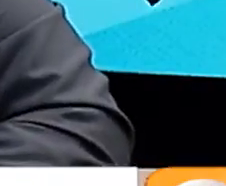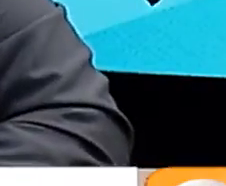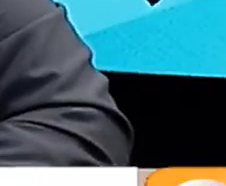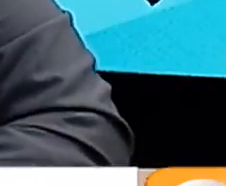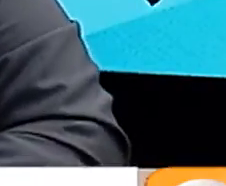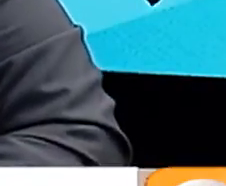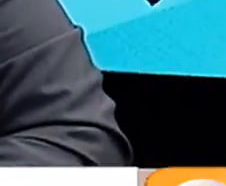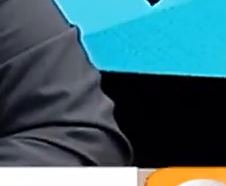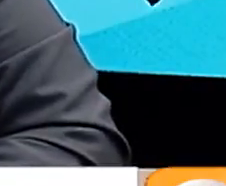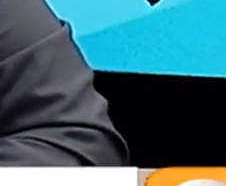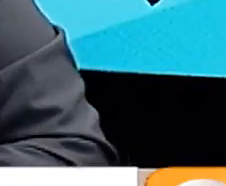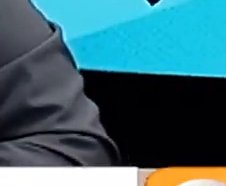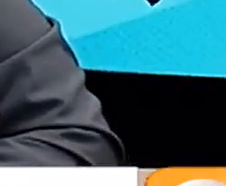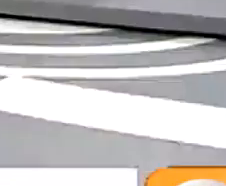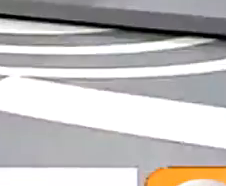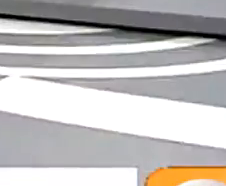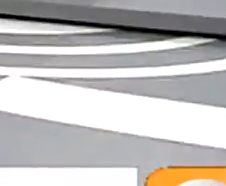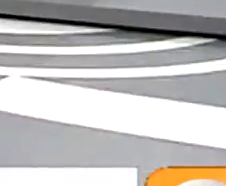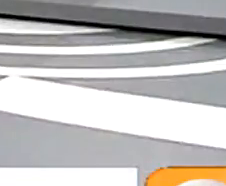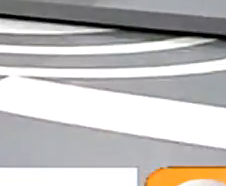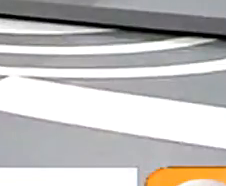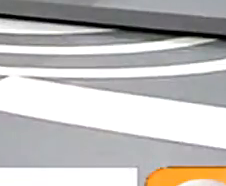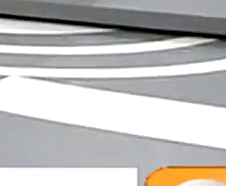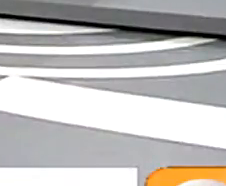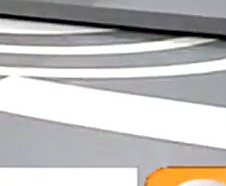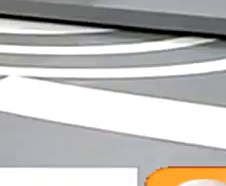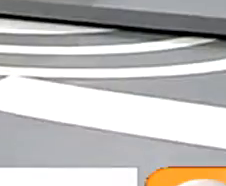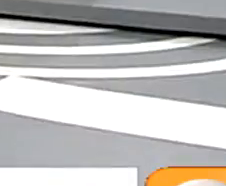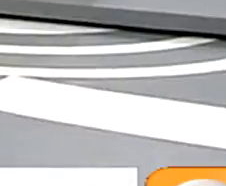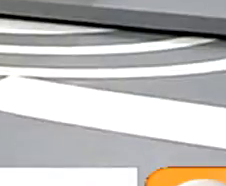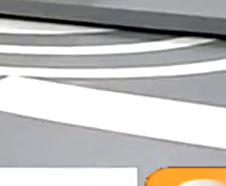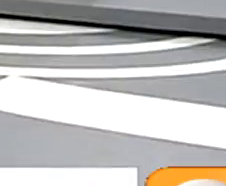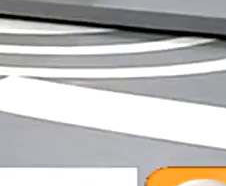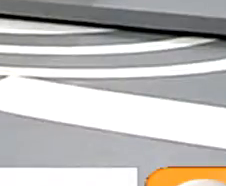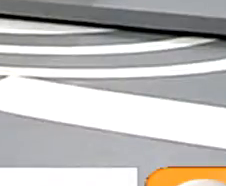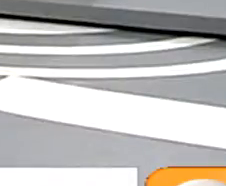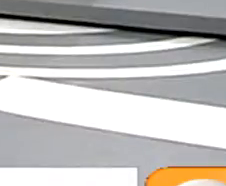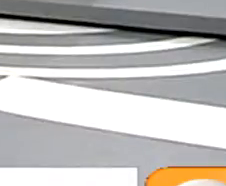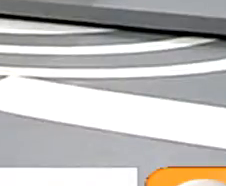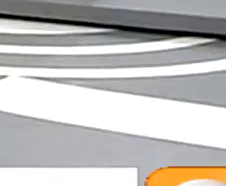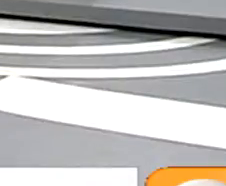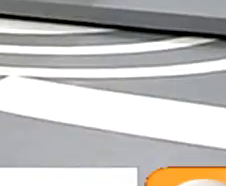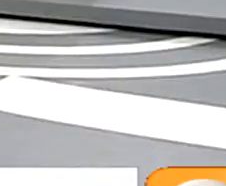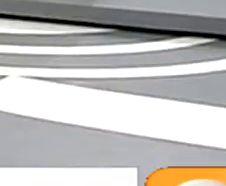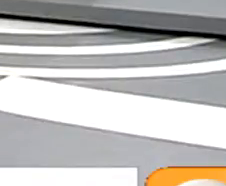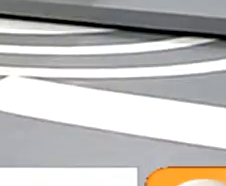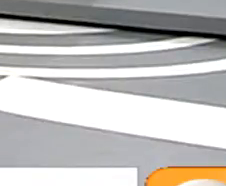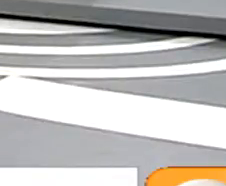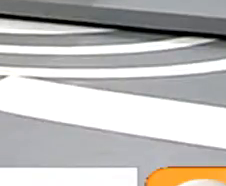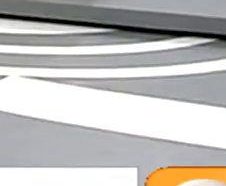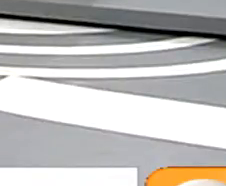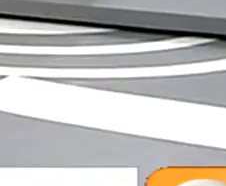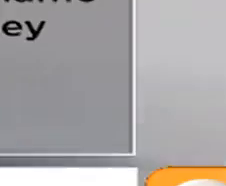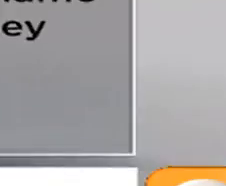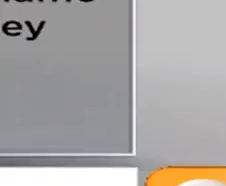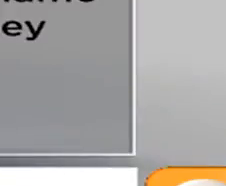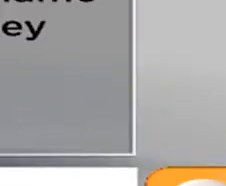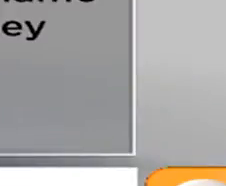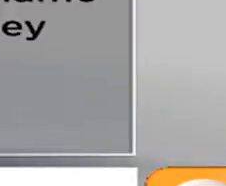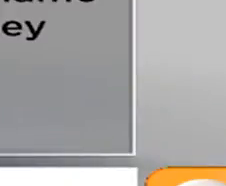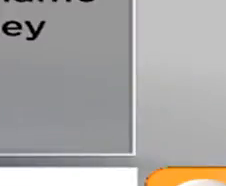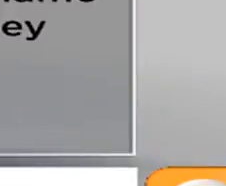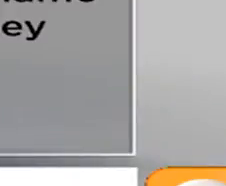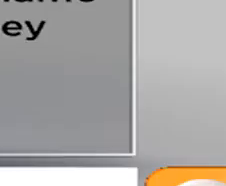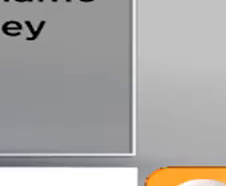so we are doing that. Okay. Ngurengati says, Chairman of Digital Lenders and his membership are to blame for this uncouth and